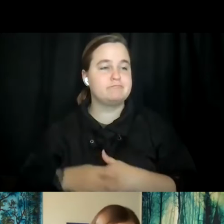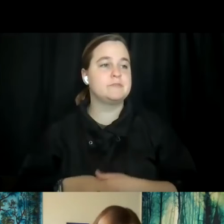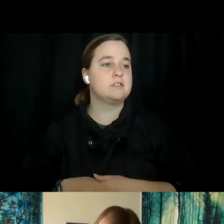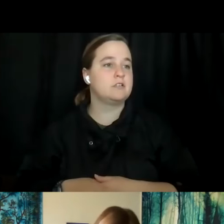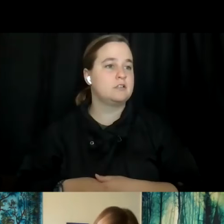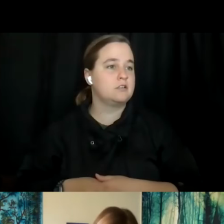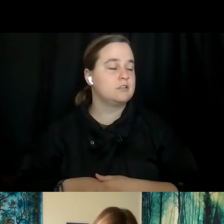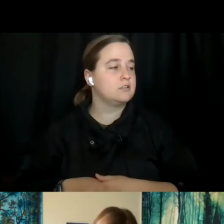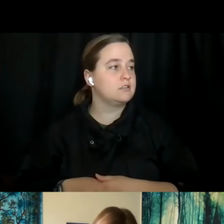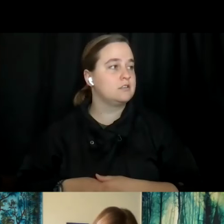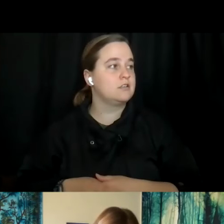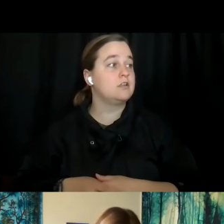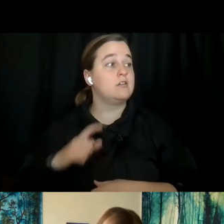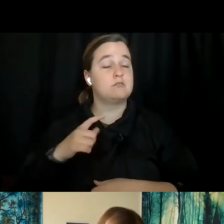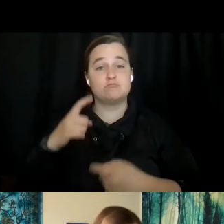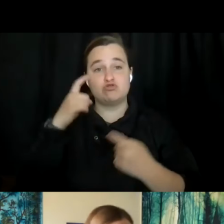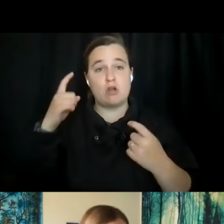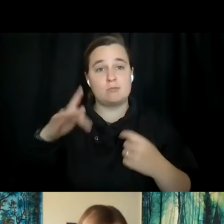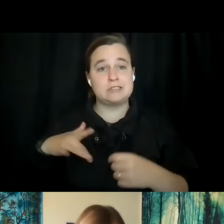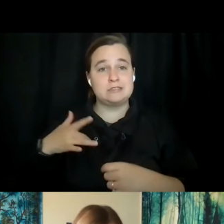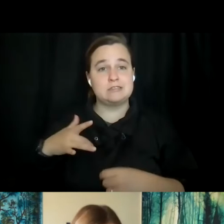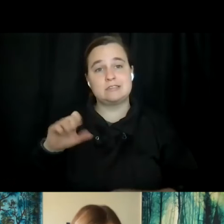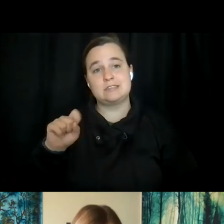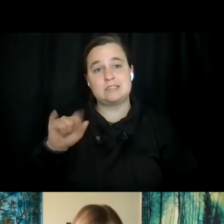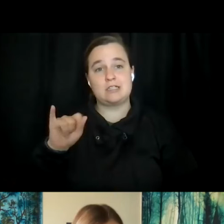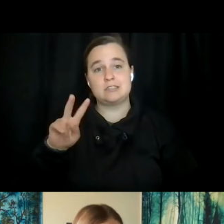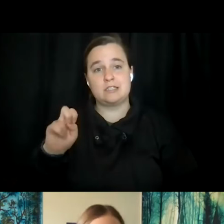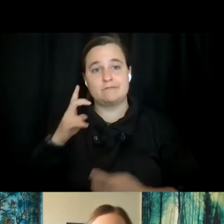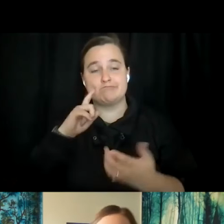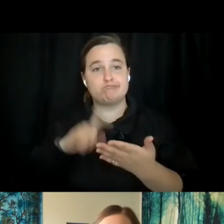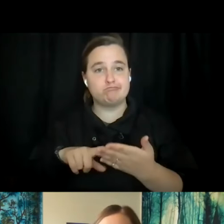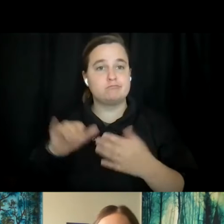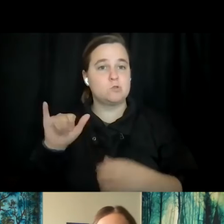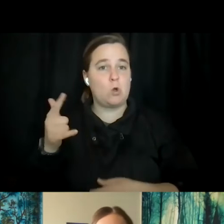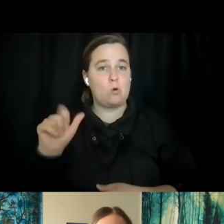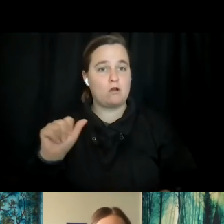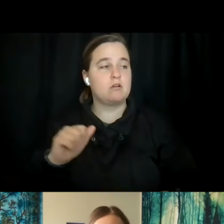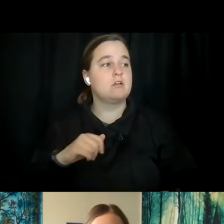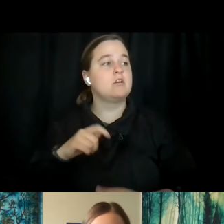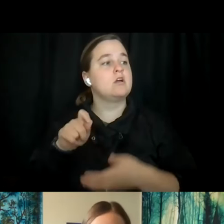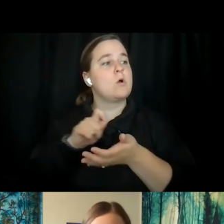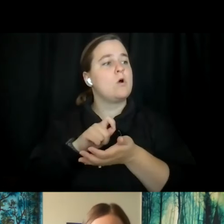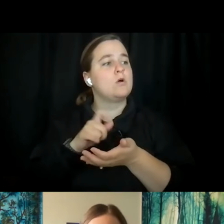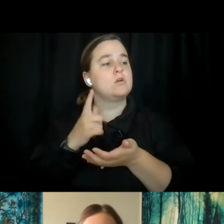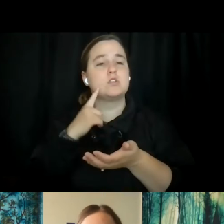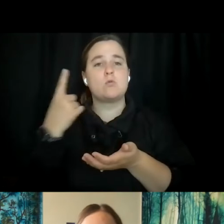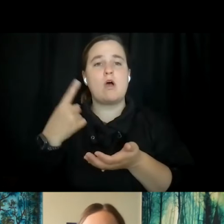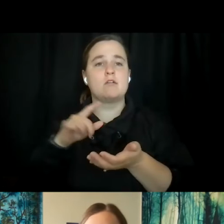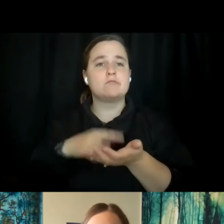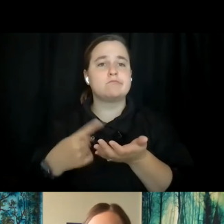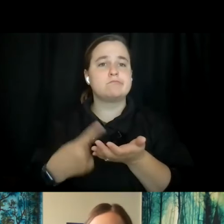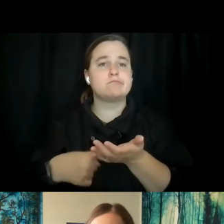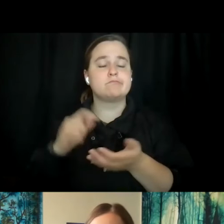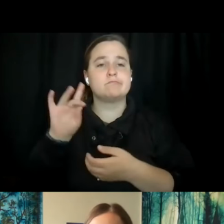So trauma sensitive yoga. So there was a note that was mentioned earlier about how some